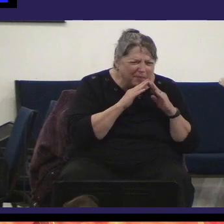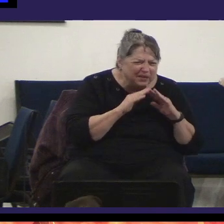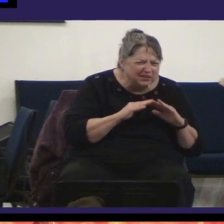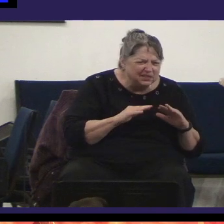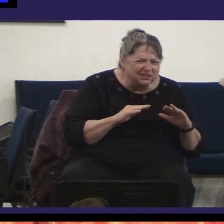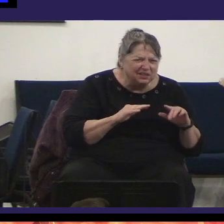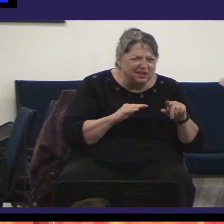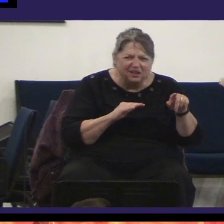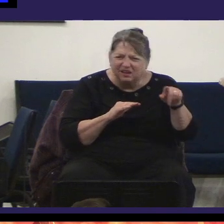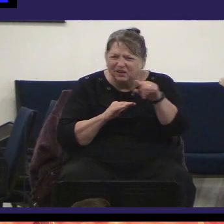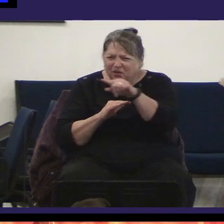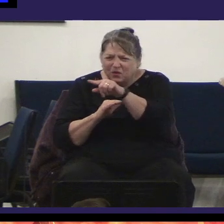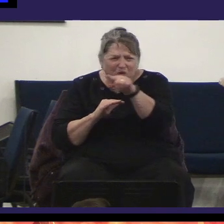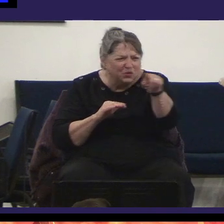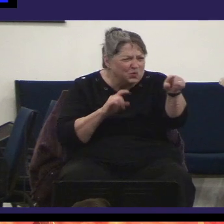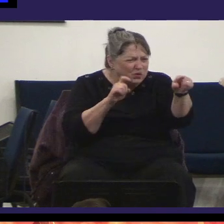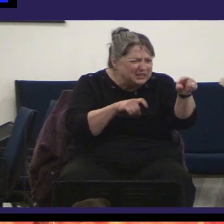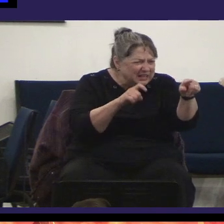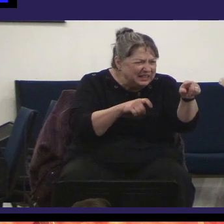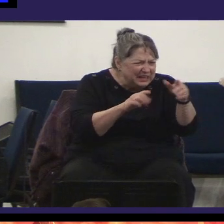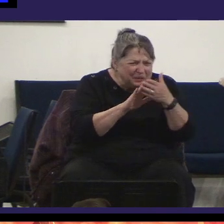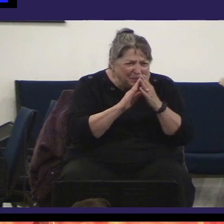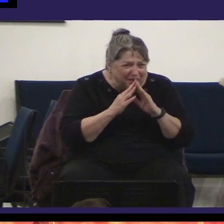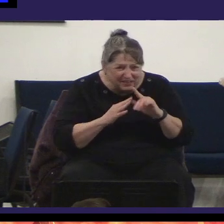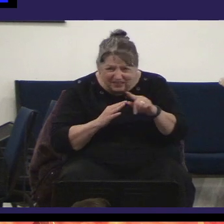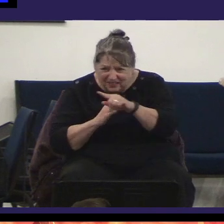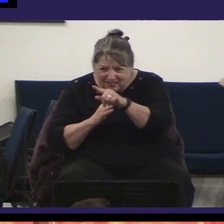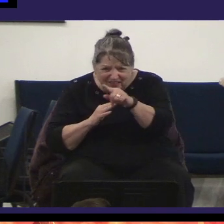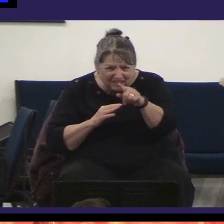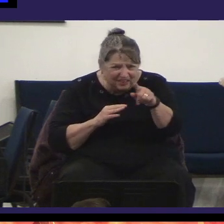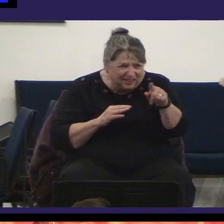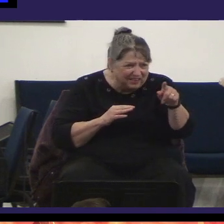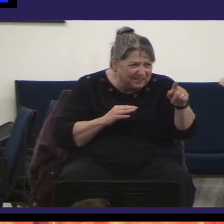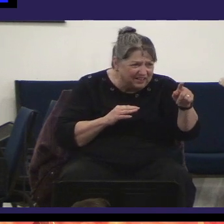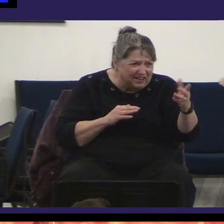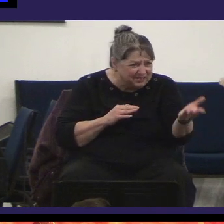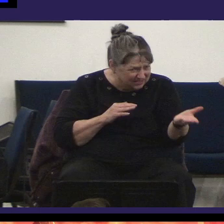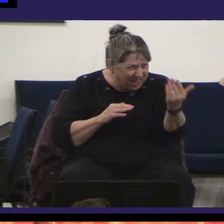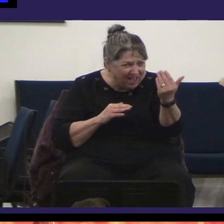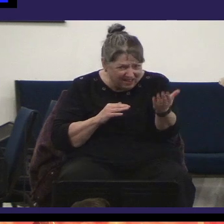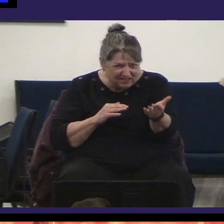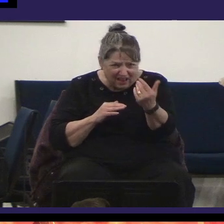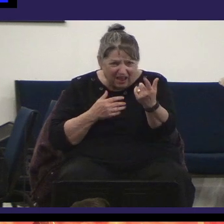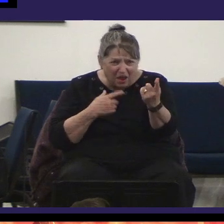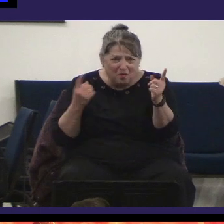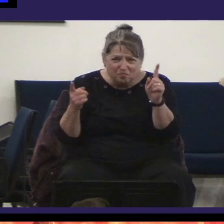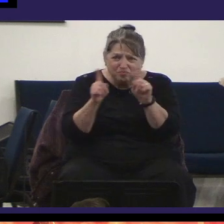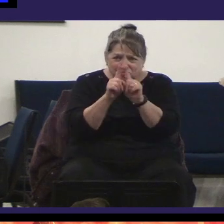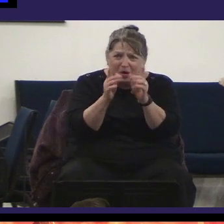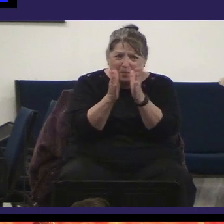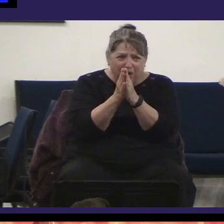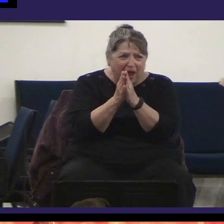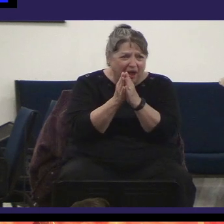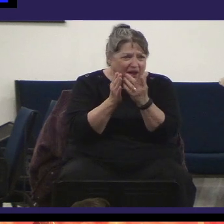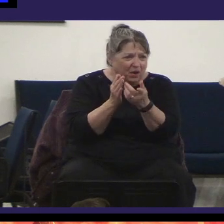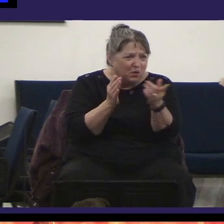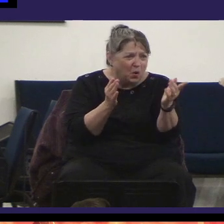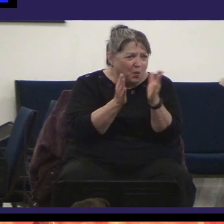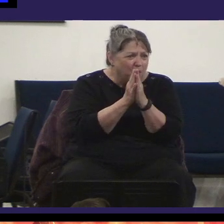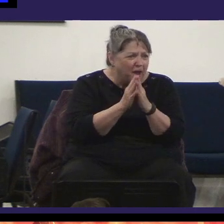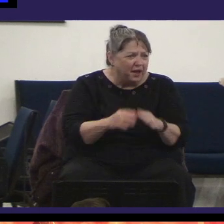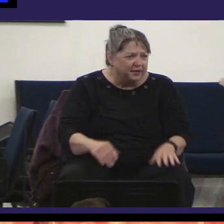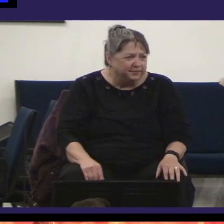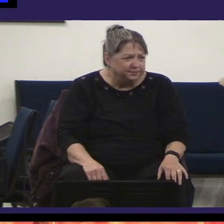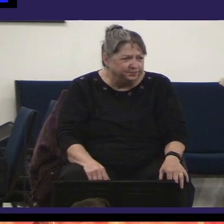peace. If people are standing and you're not, and if you see someone standing, please, especially if you're a leader of the church, they're standing because they're asking for